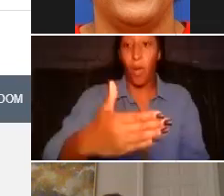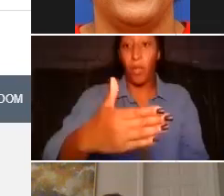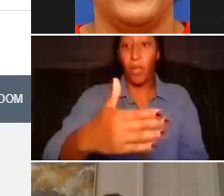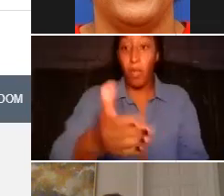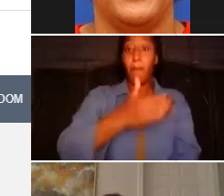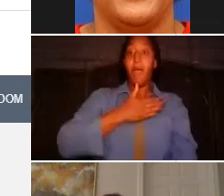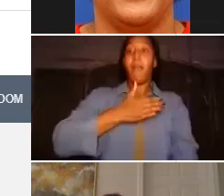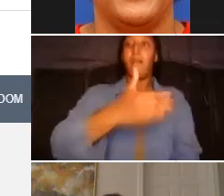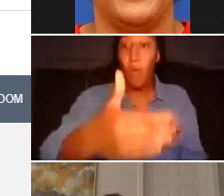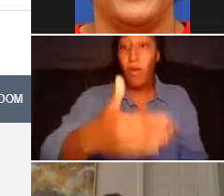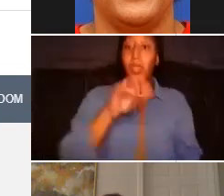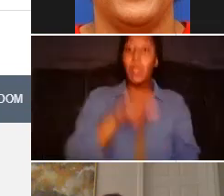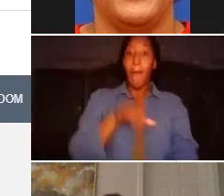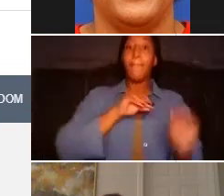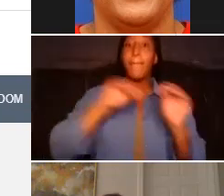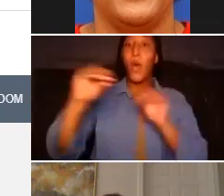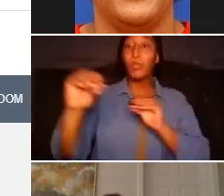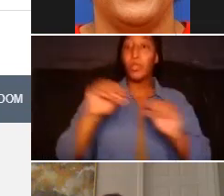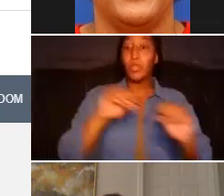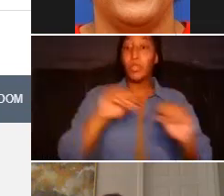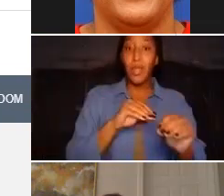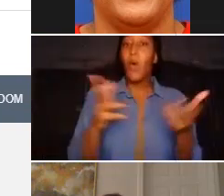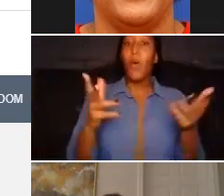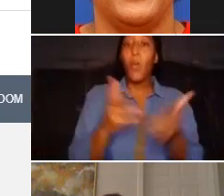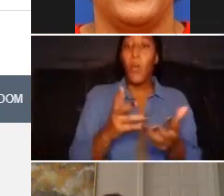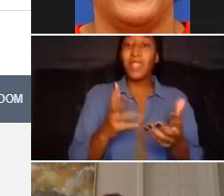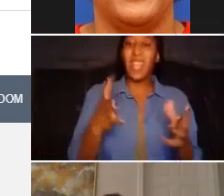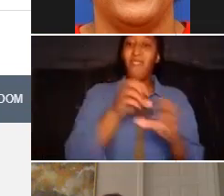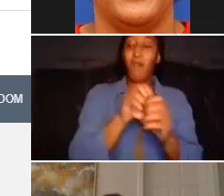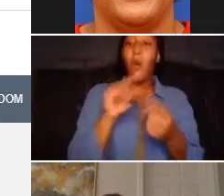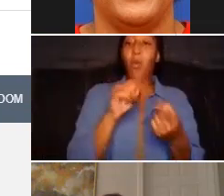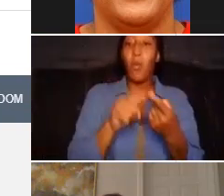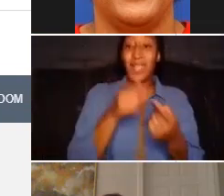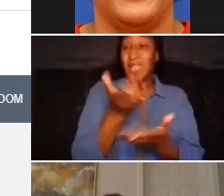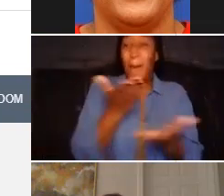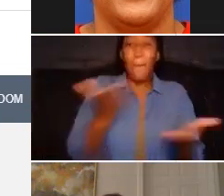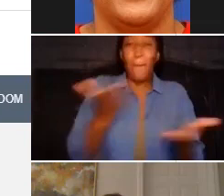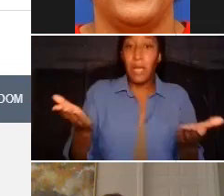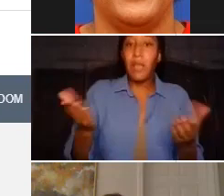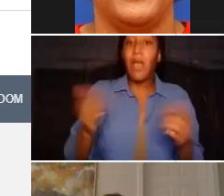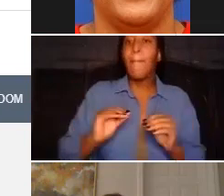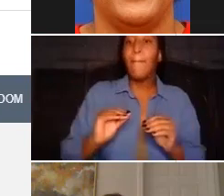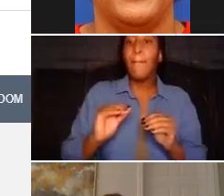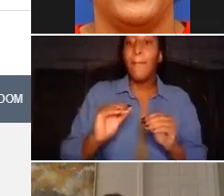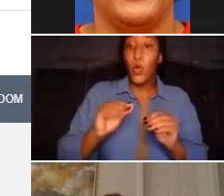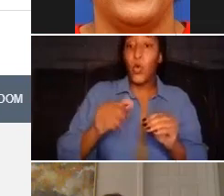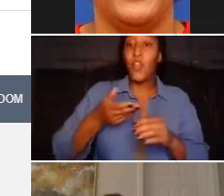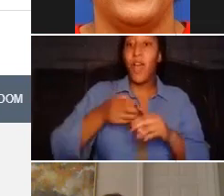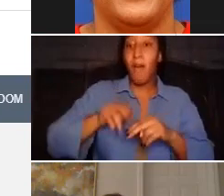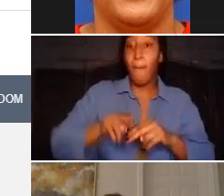oscillating, like a child swing they give as an example. You push the child swing, it goes back and forth,